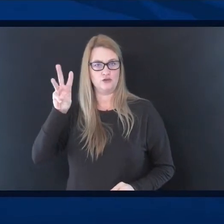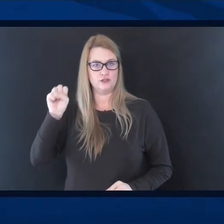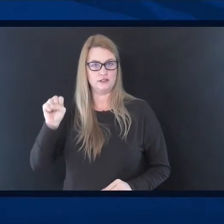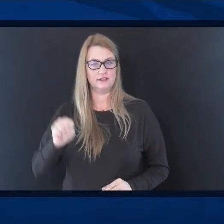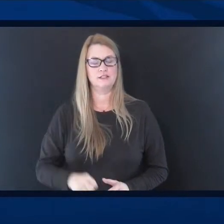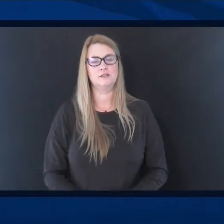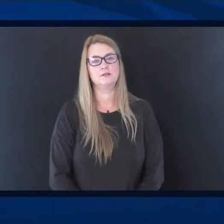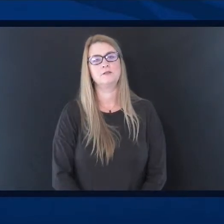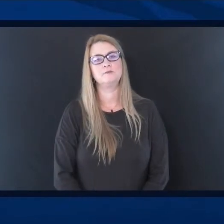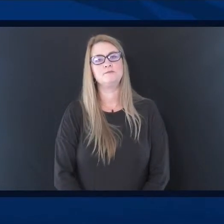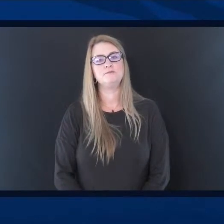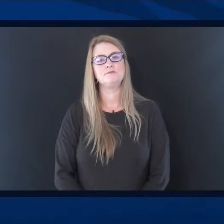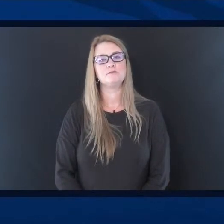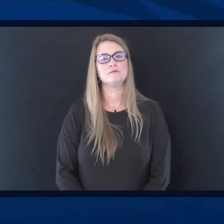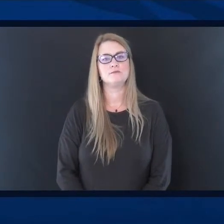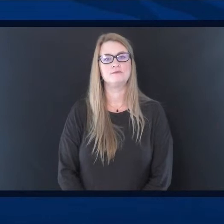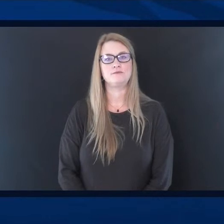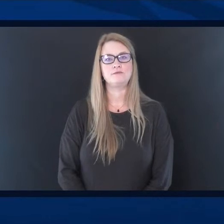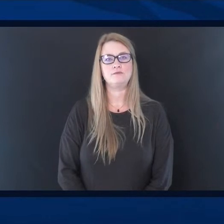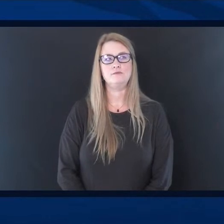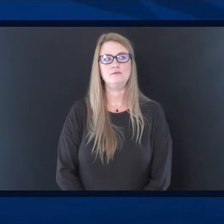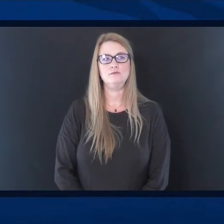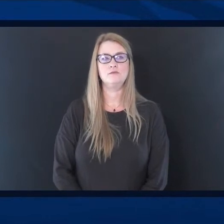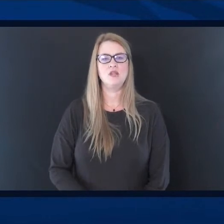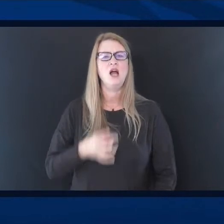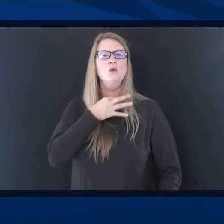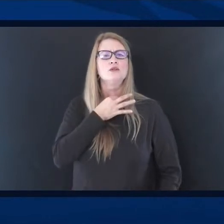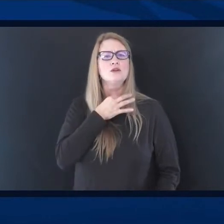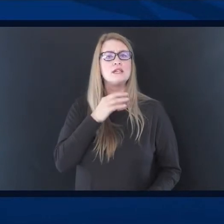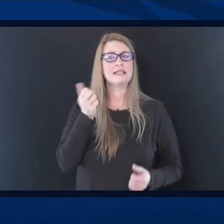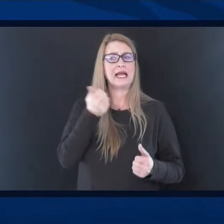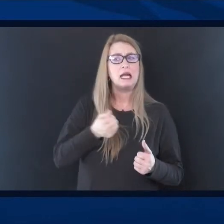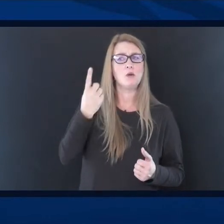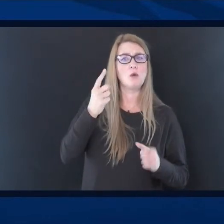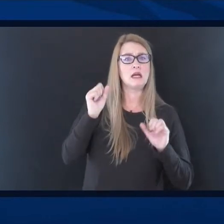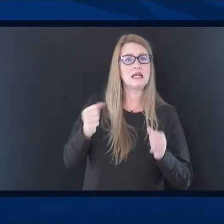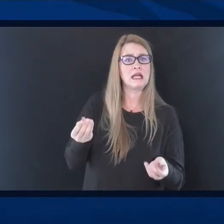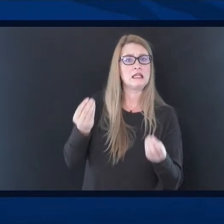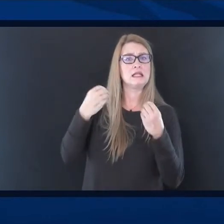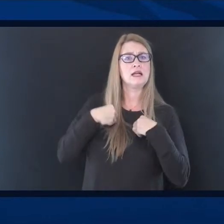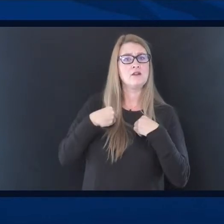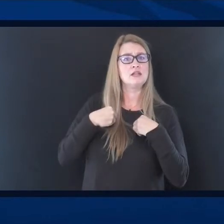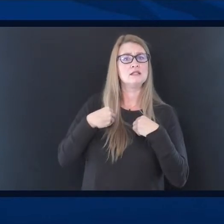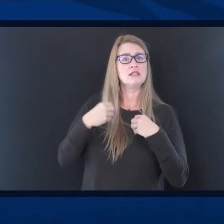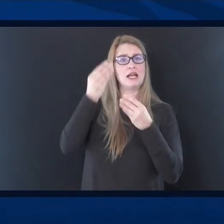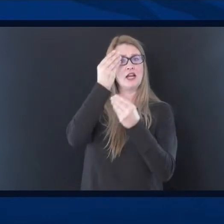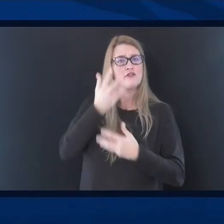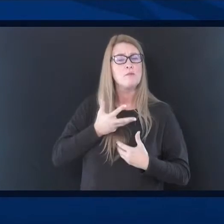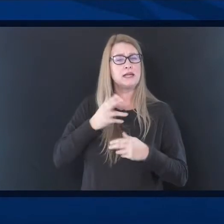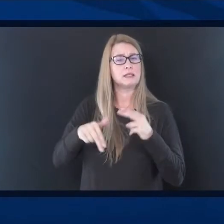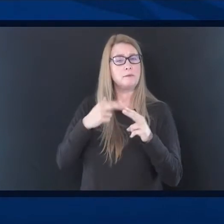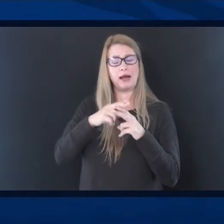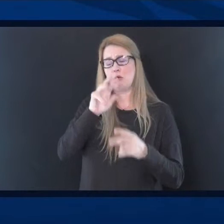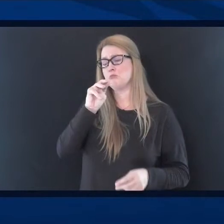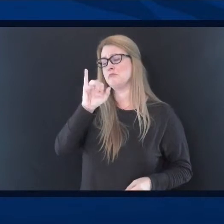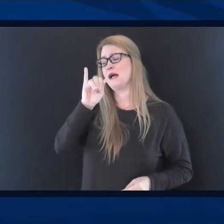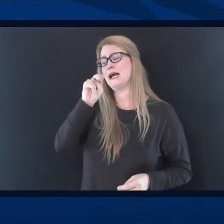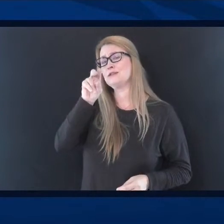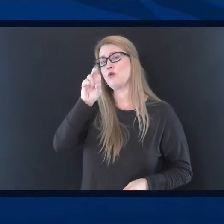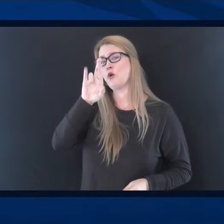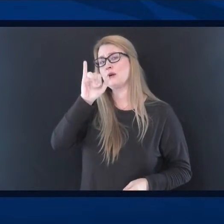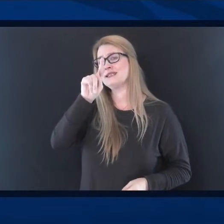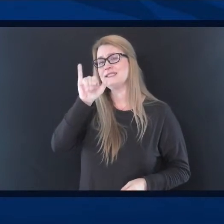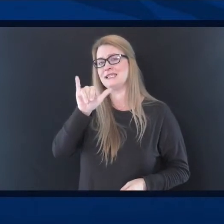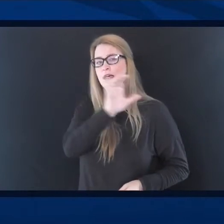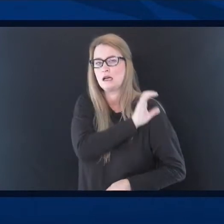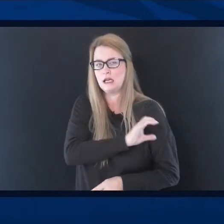News. I was wondering if anyone could give us any more information about the minority community clinics. I know we talked about it last week. We still didn't have